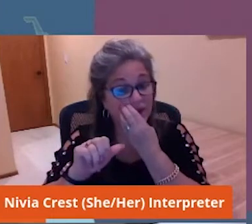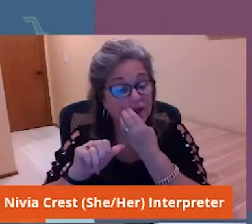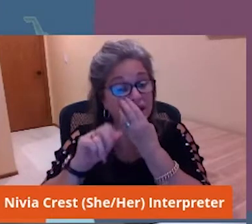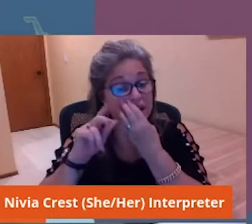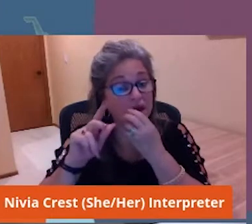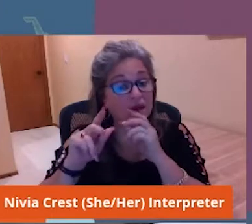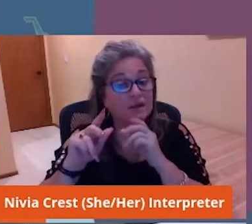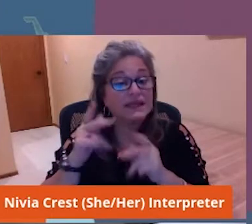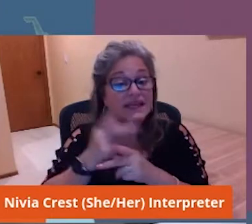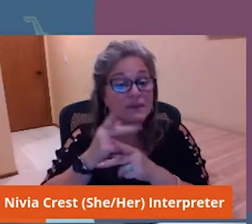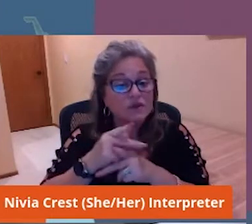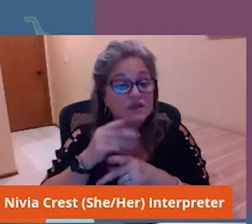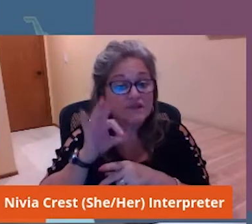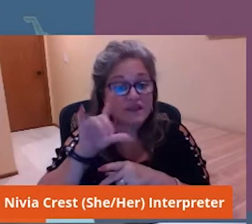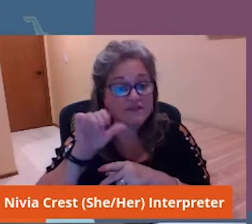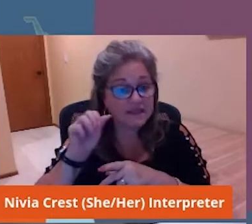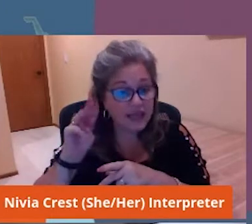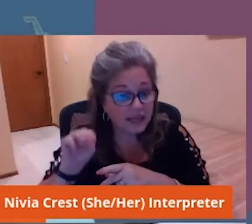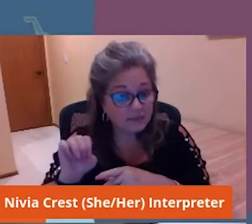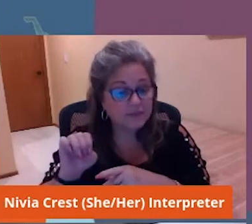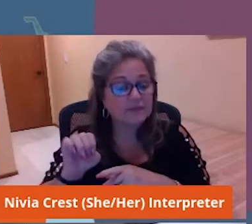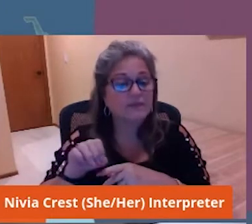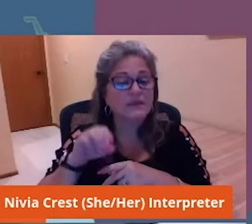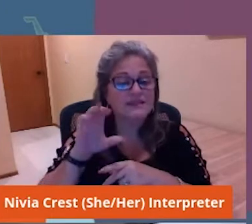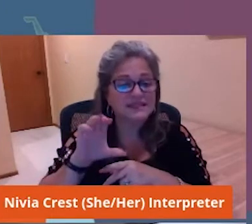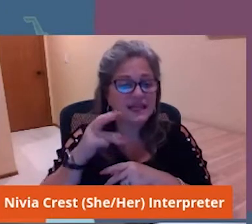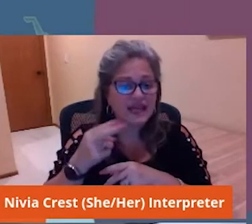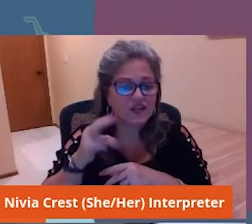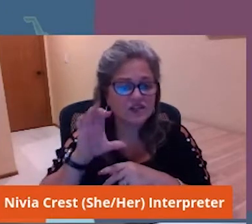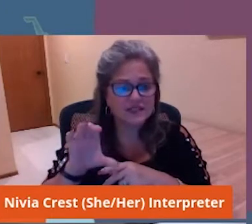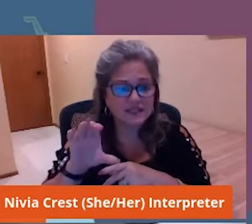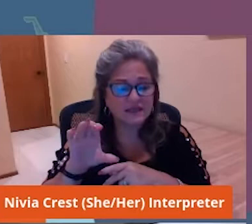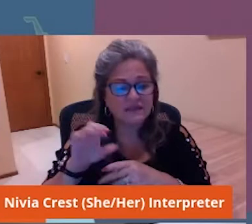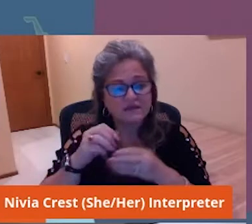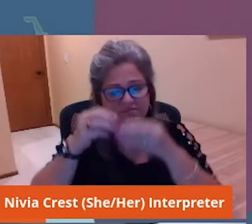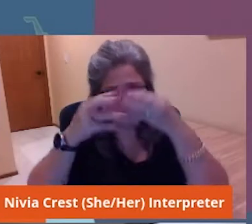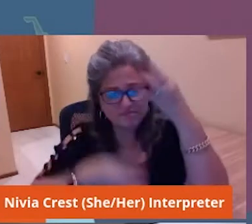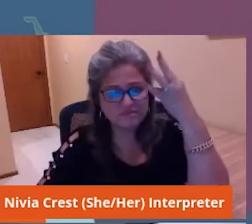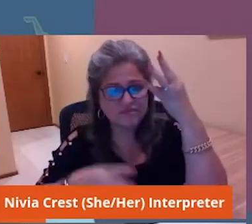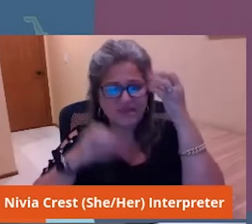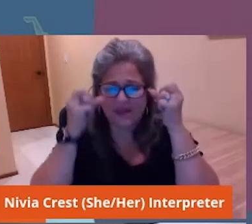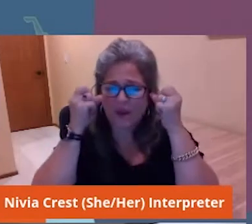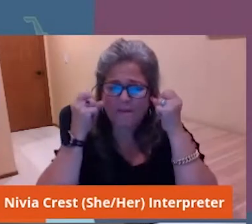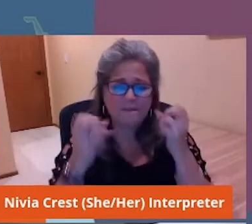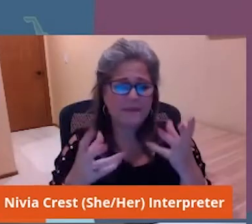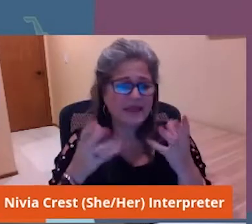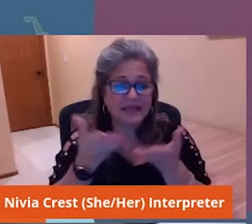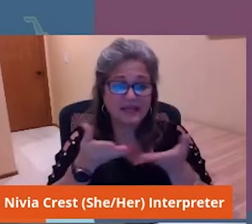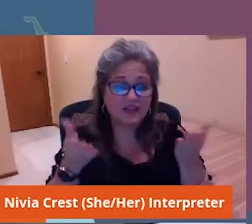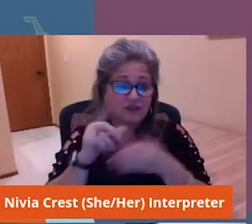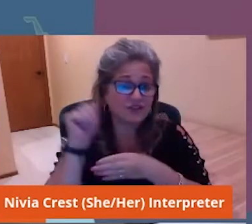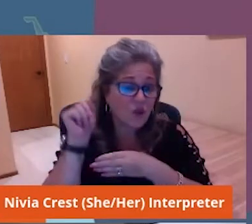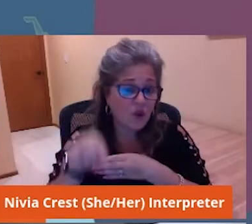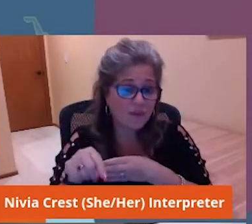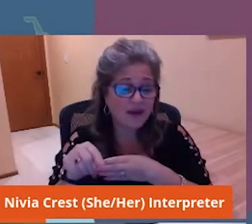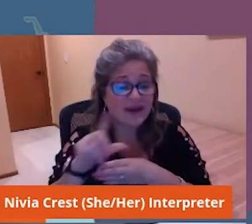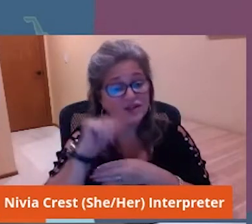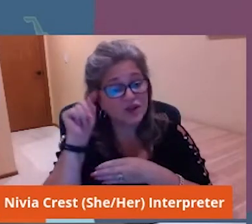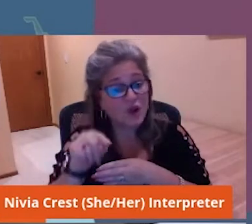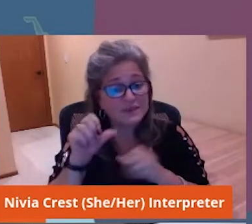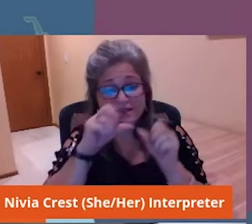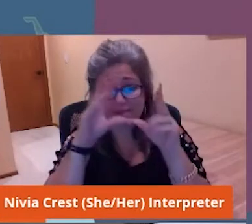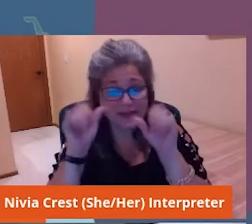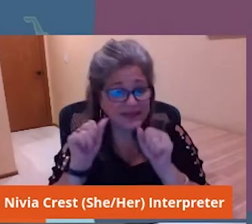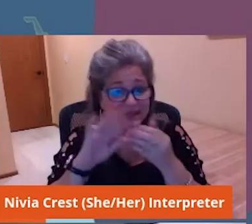Flame, CHC, just to name a few. But there are so many here in Tacoma. And Tacoma is an amazing community